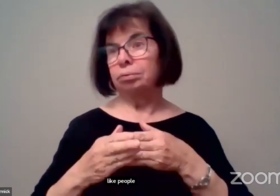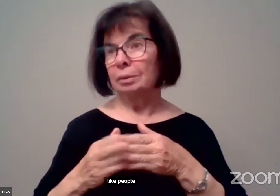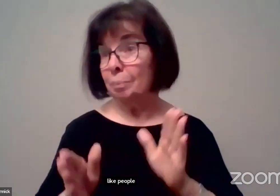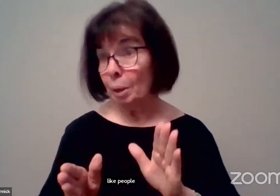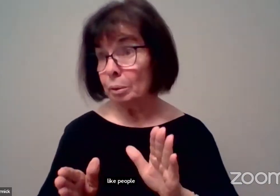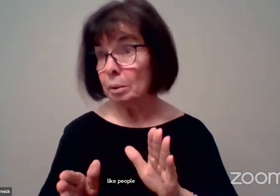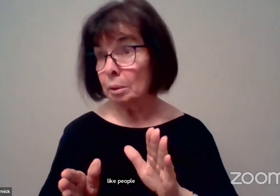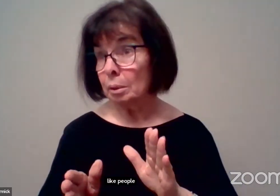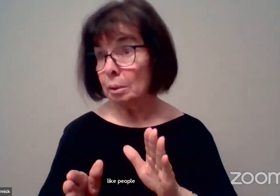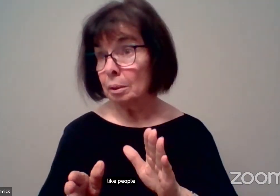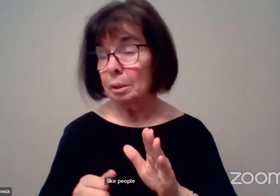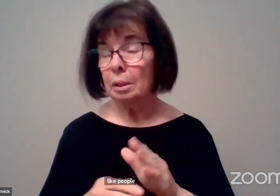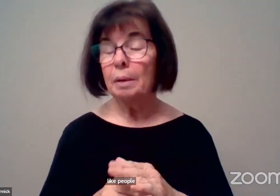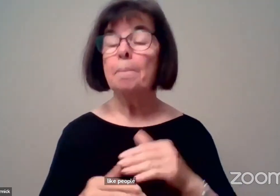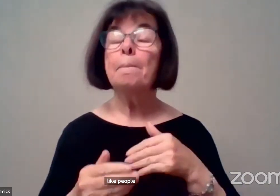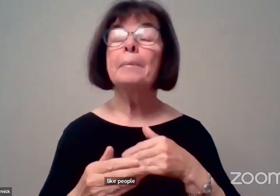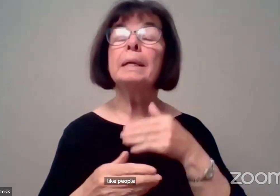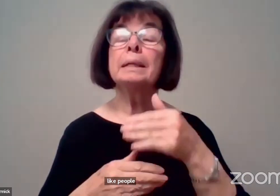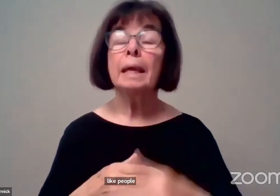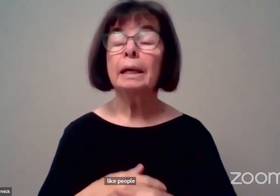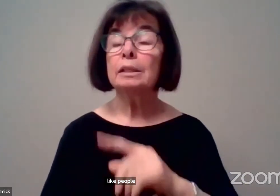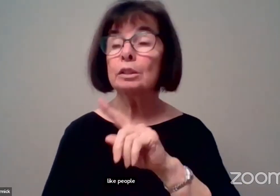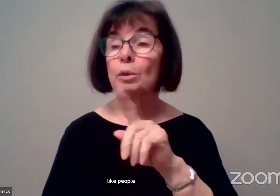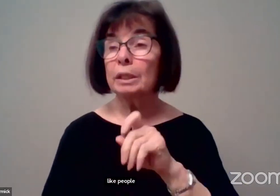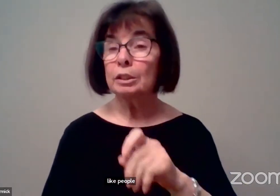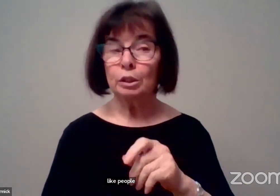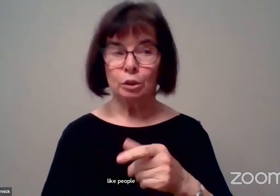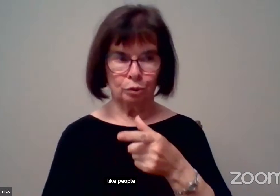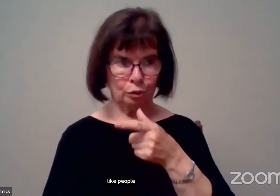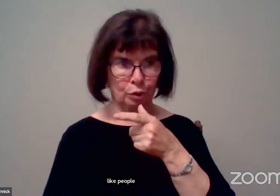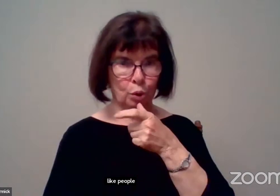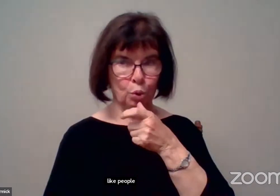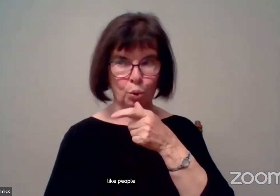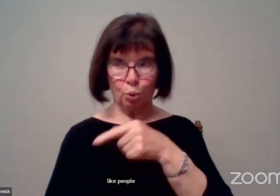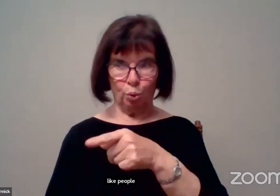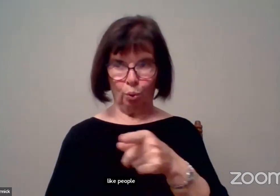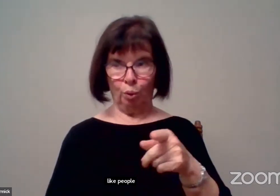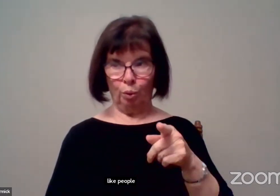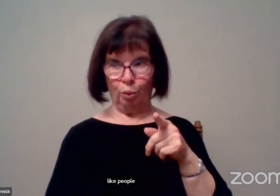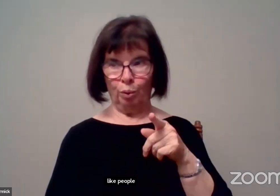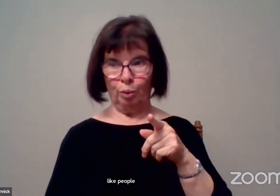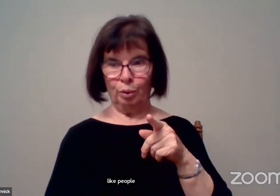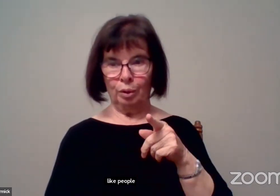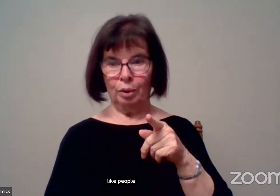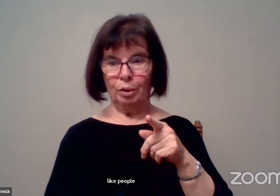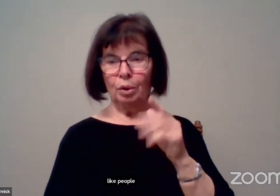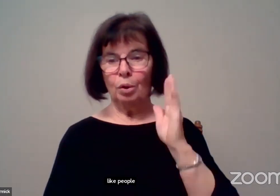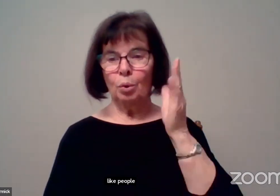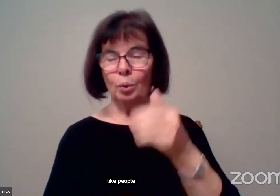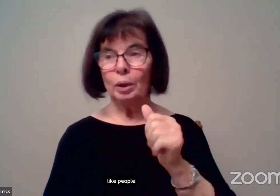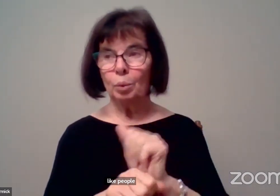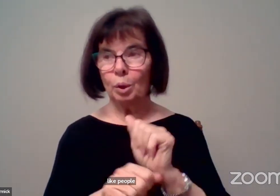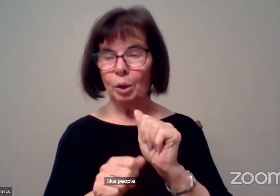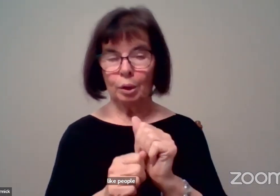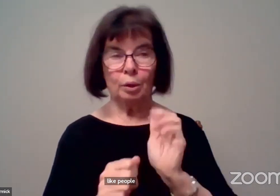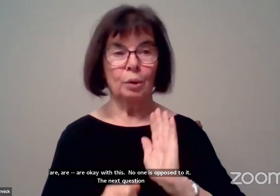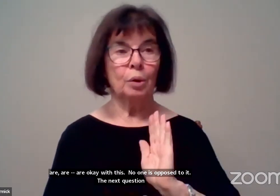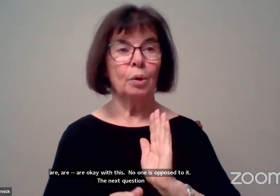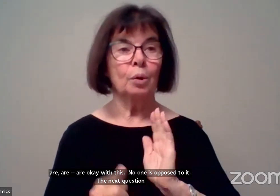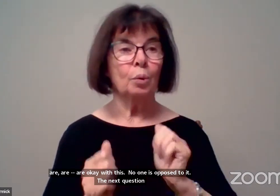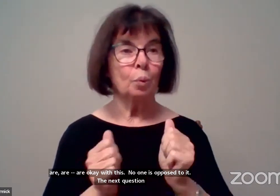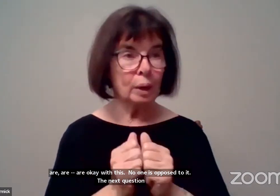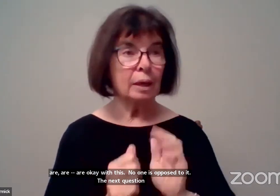question is, who among you is willing to work with us